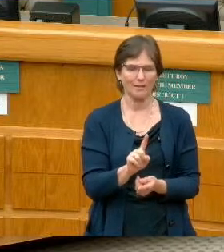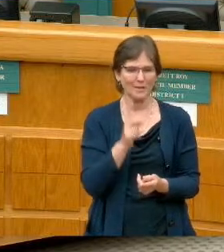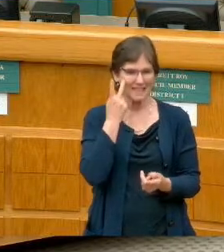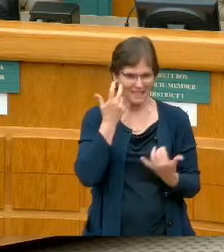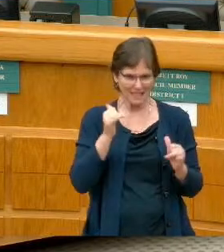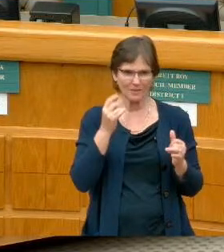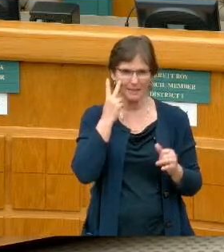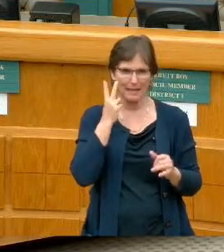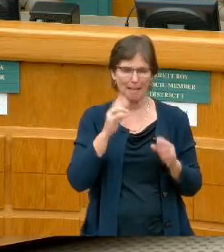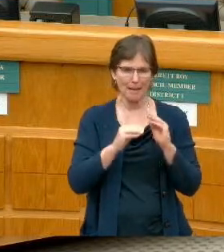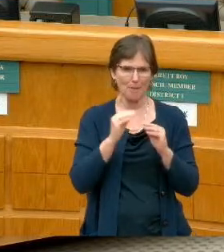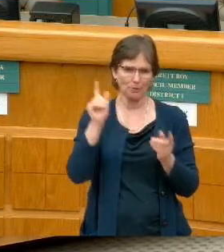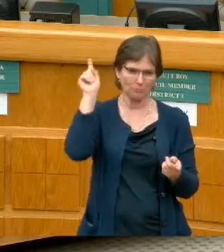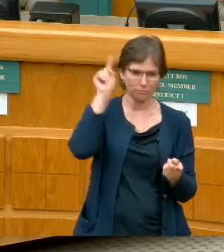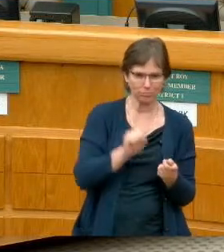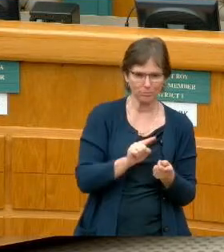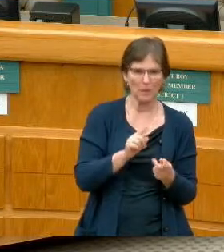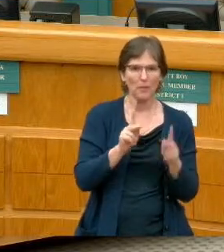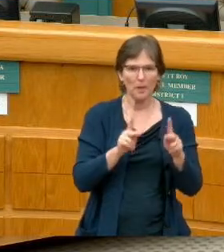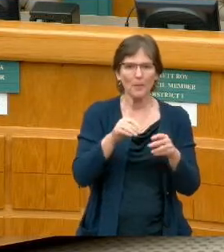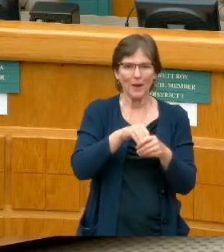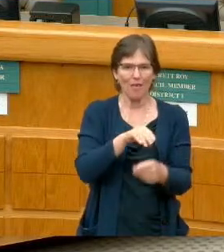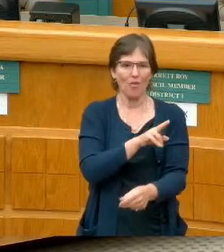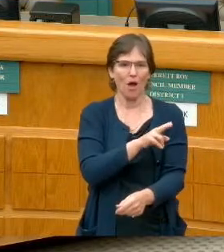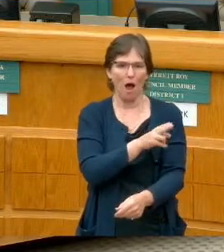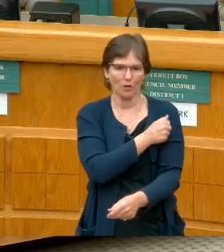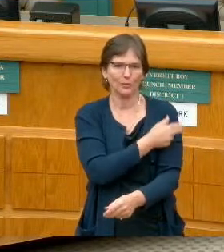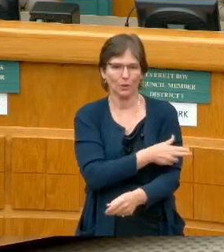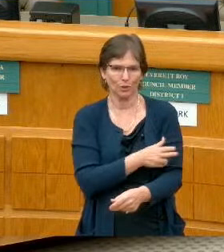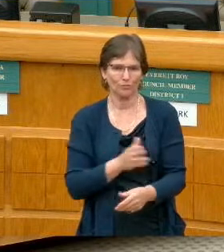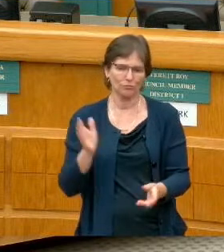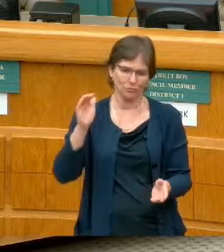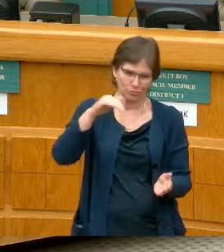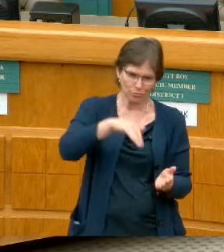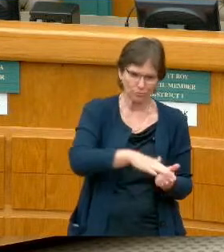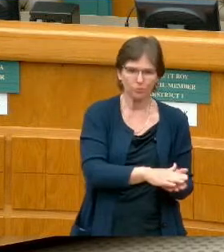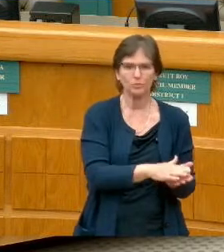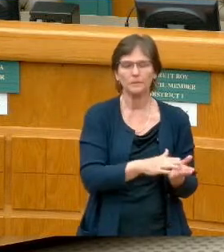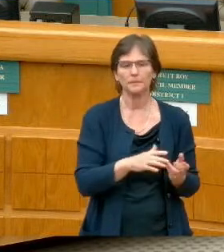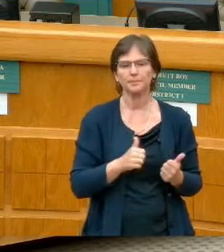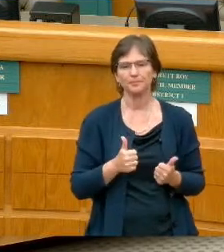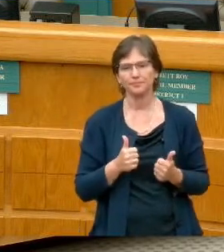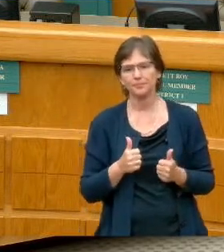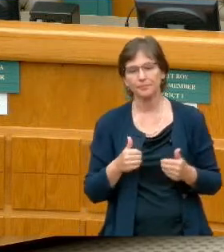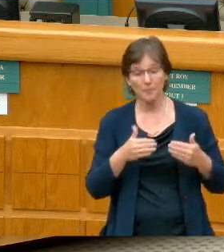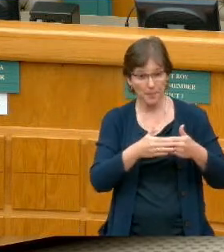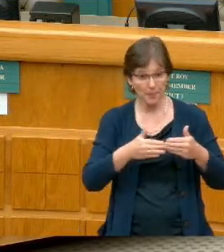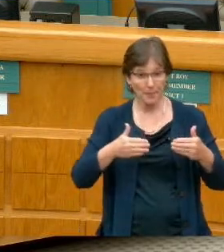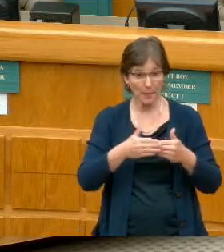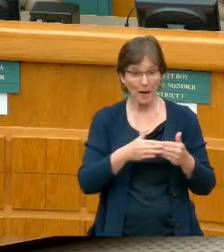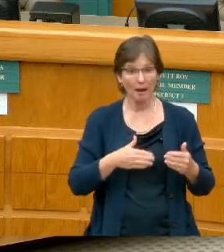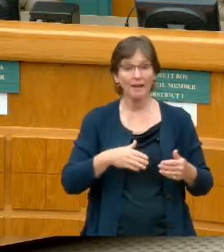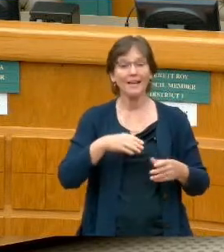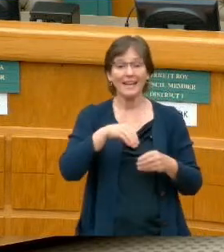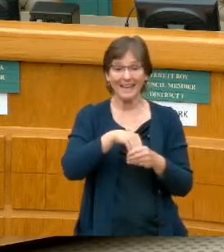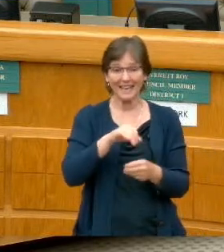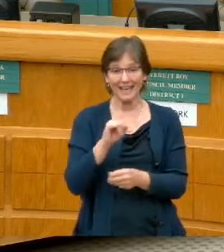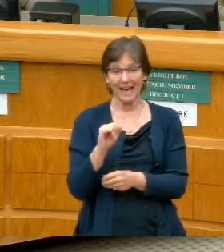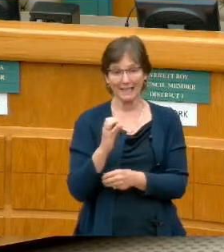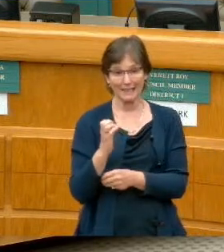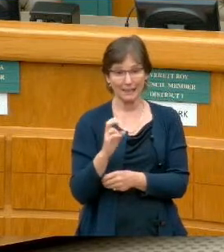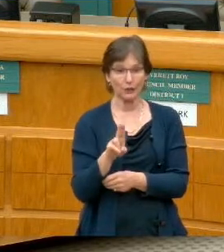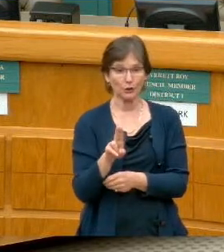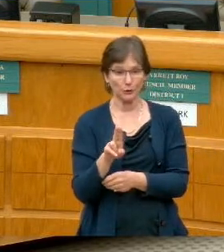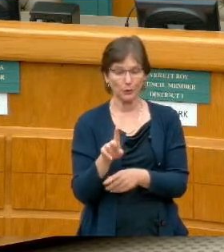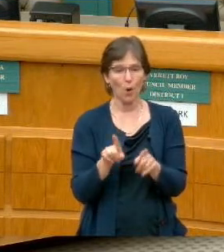is also a good sign. Next slide. In the ICU, you see the same, where you see